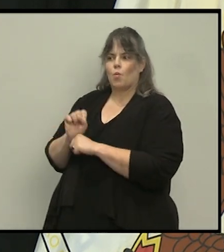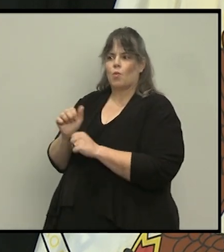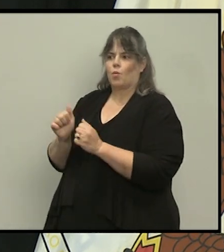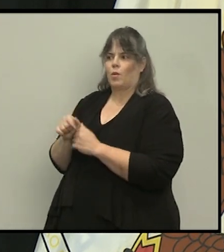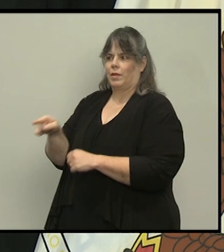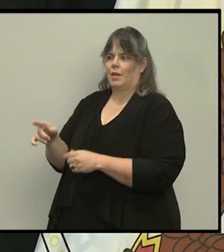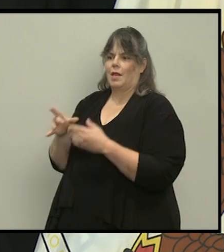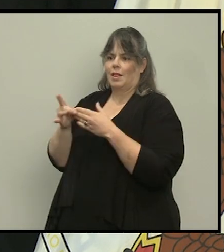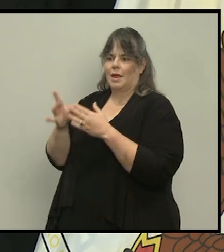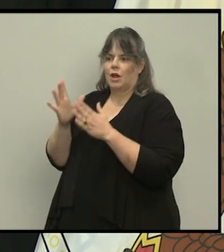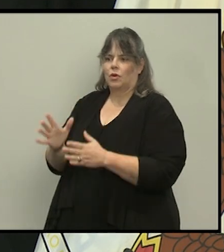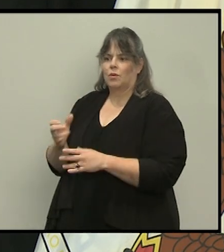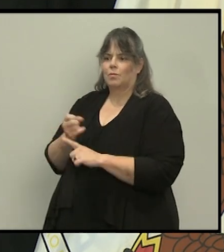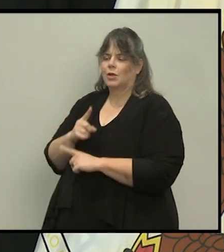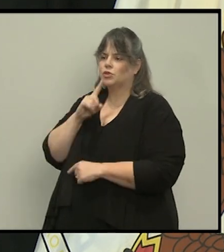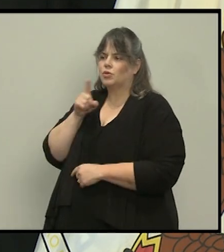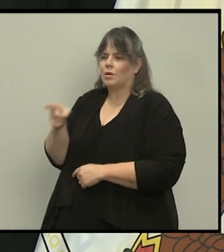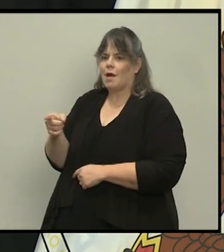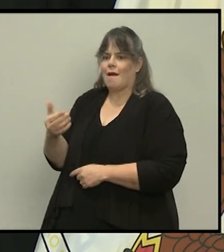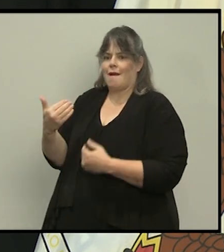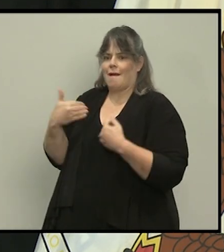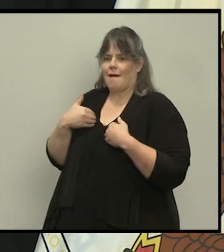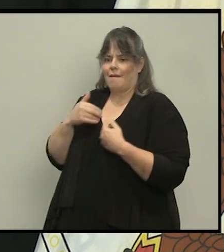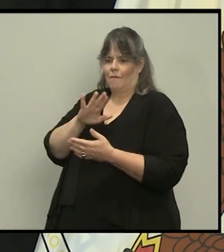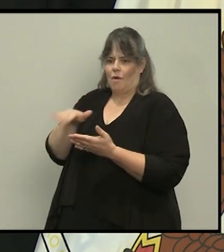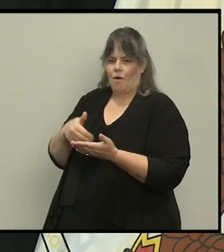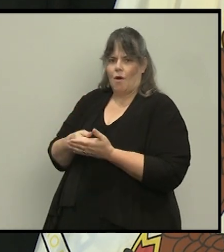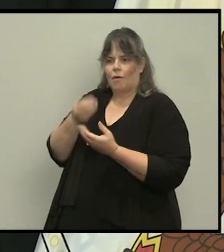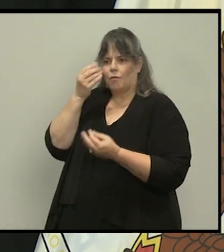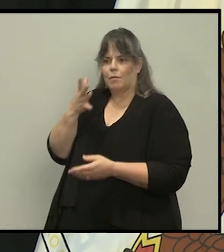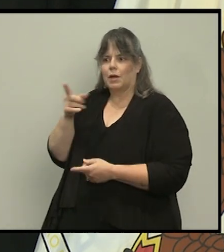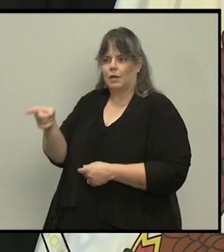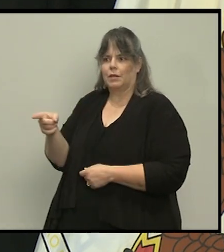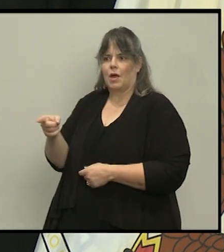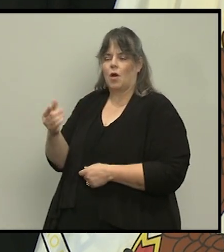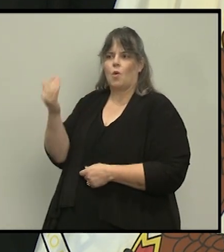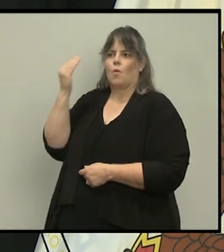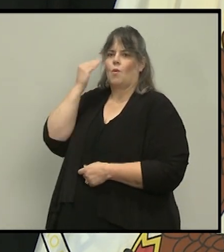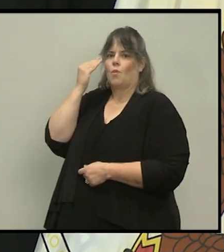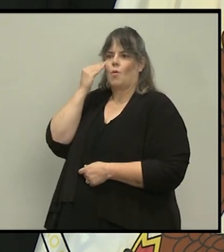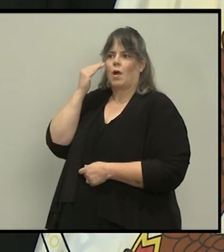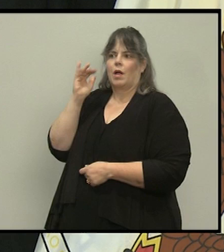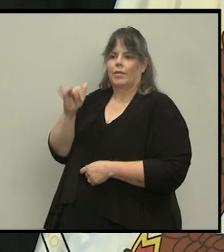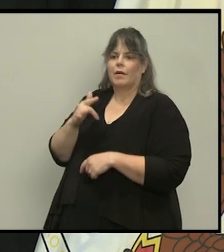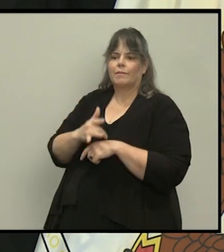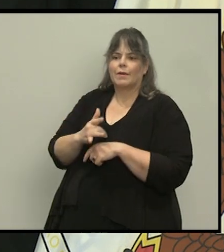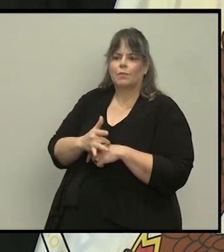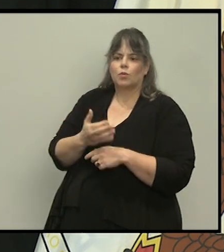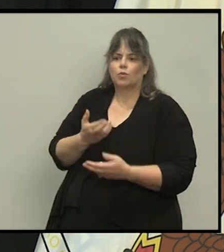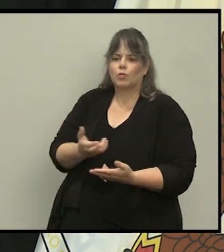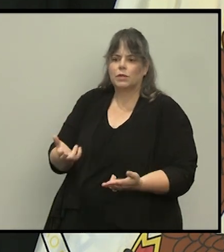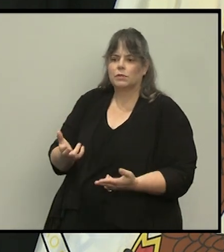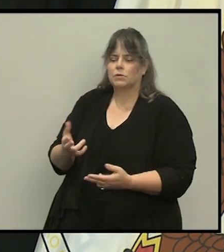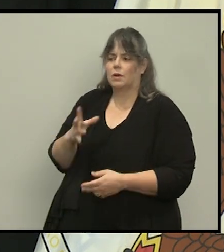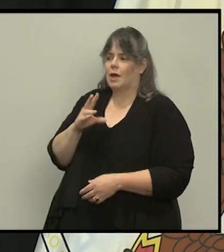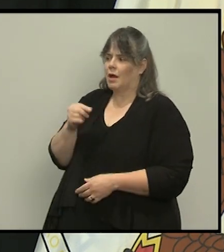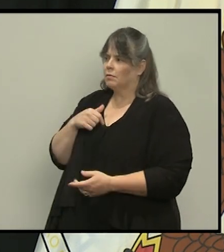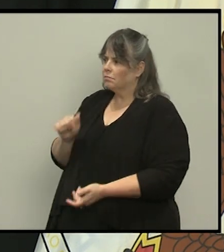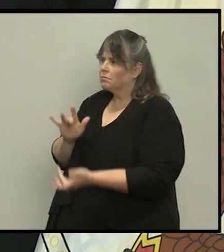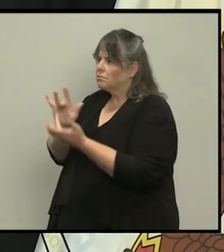have the information they need, that they are aware of available resources, and that they receive outreach in their own language.